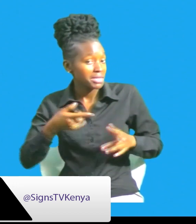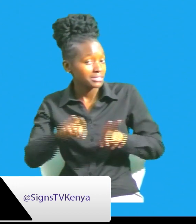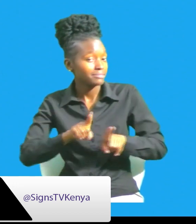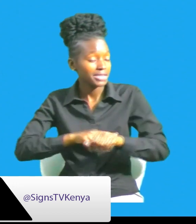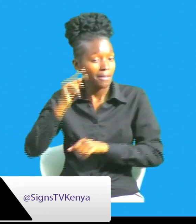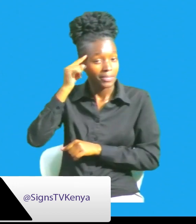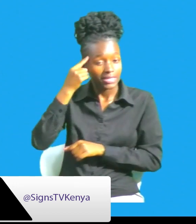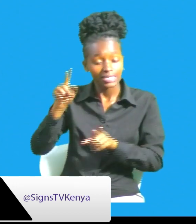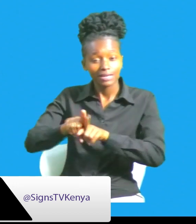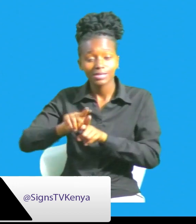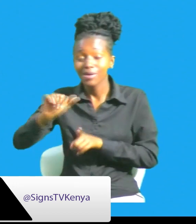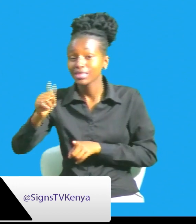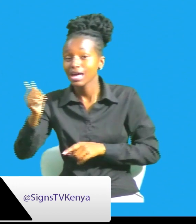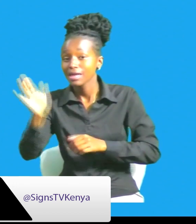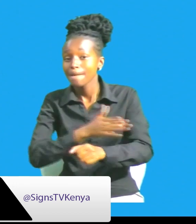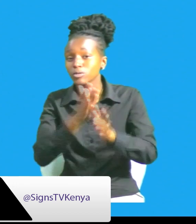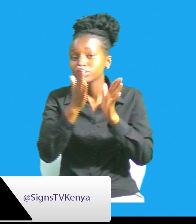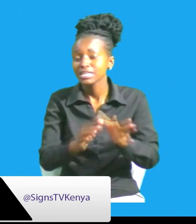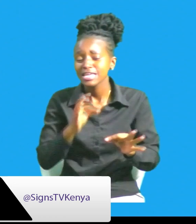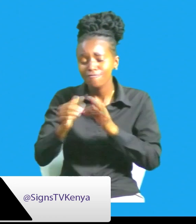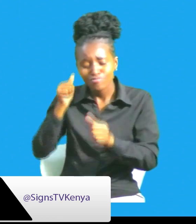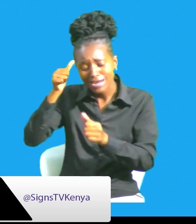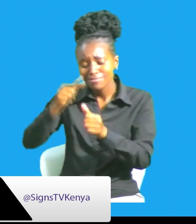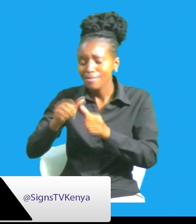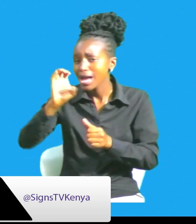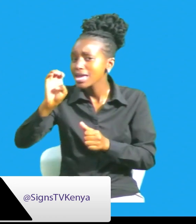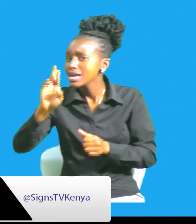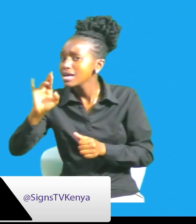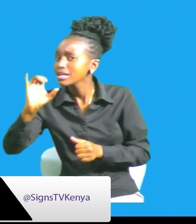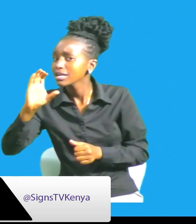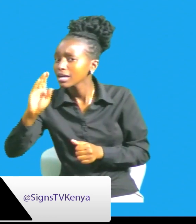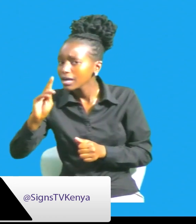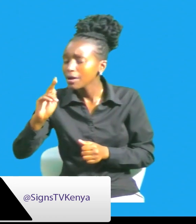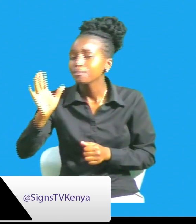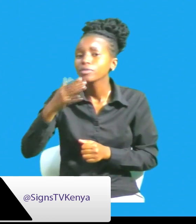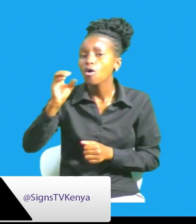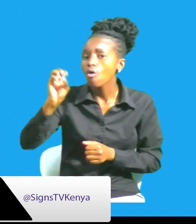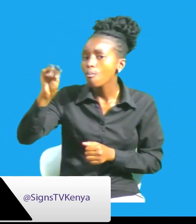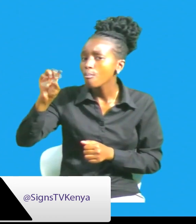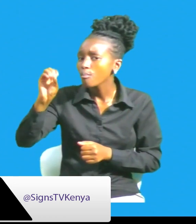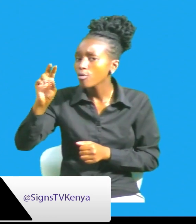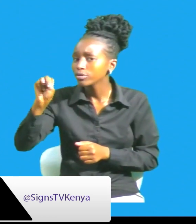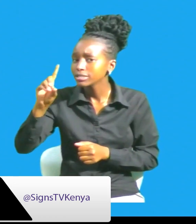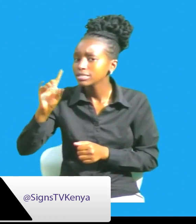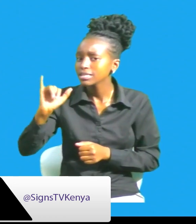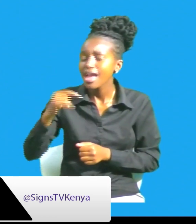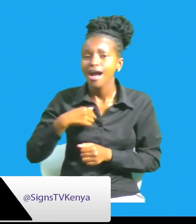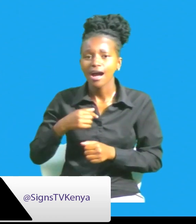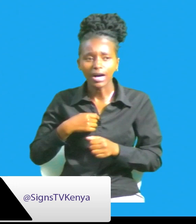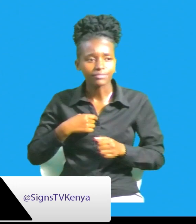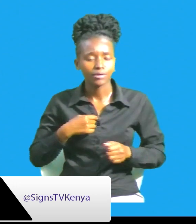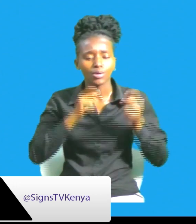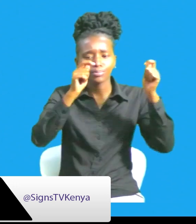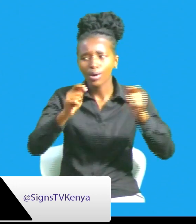especially Eric Omondi, because if you can recall, kumekuwa na these demonstrations that have been taking place, yeah, and kama